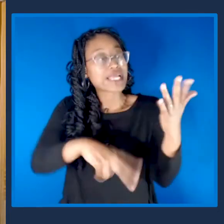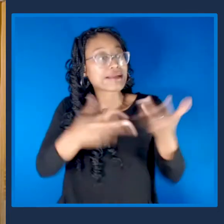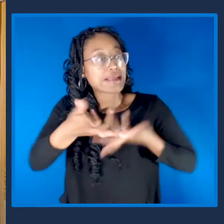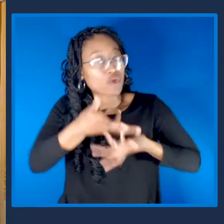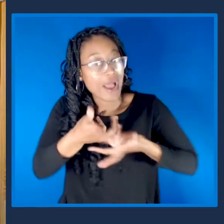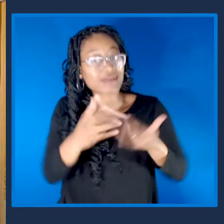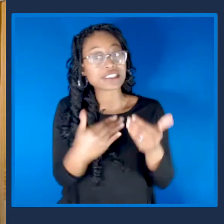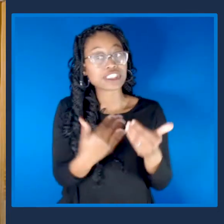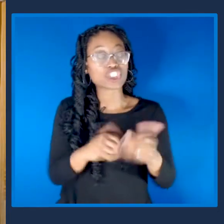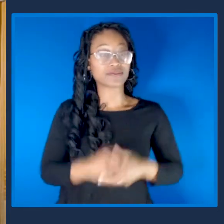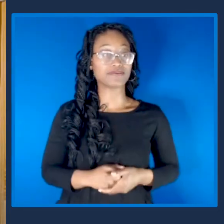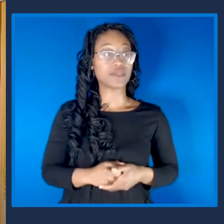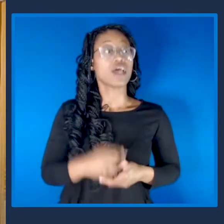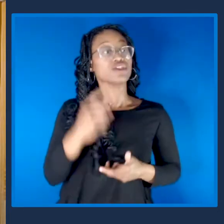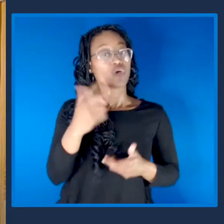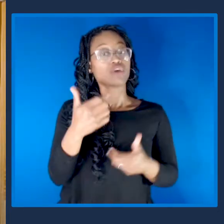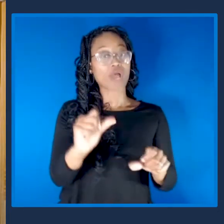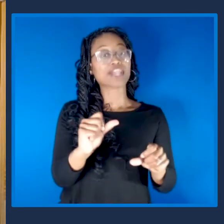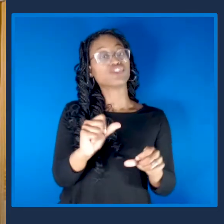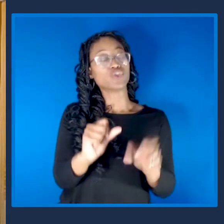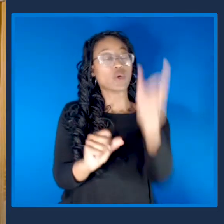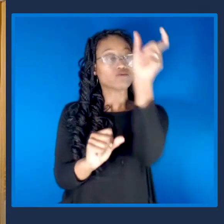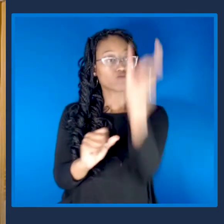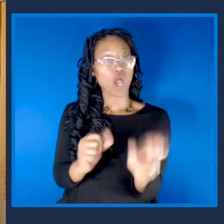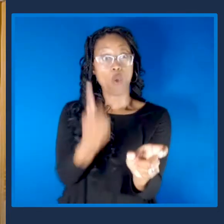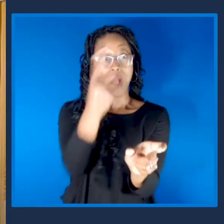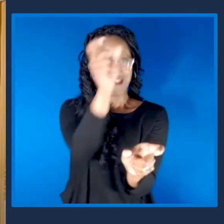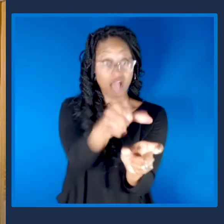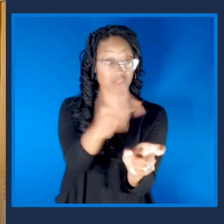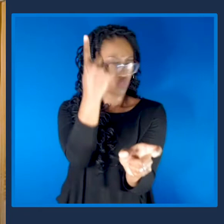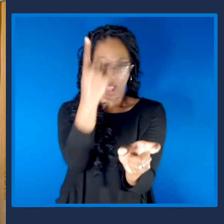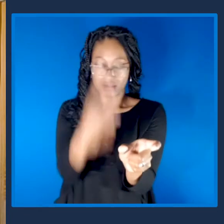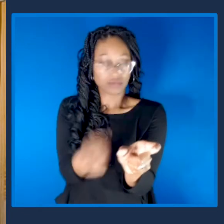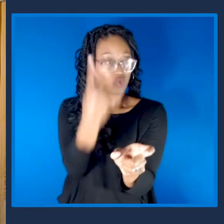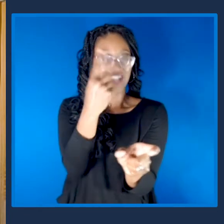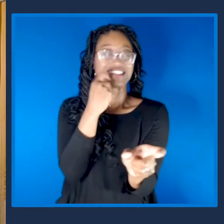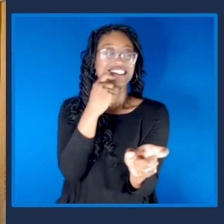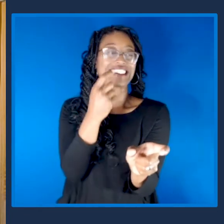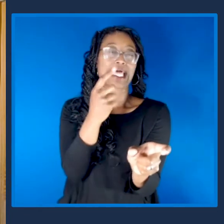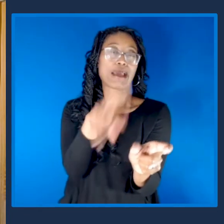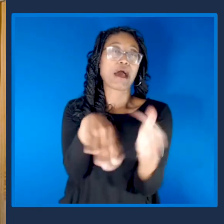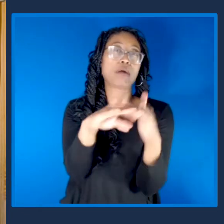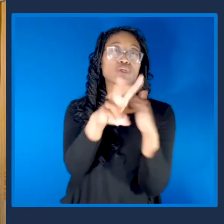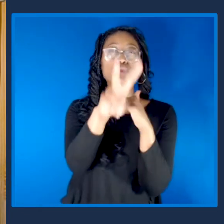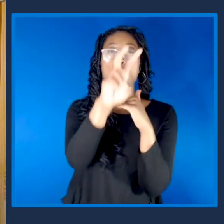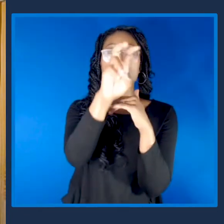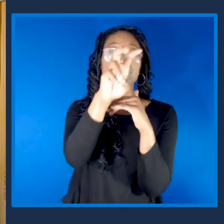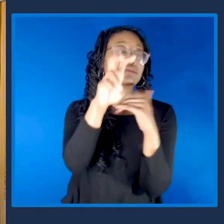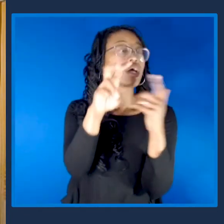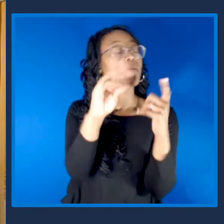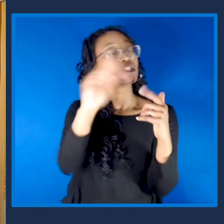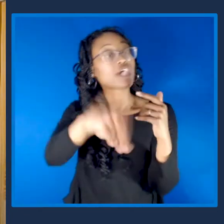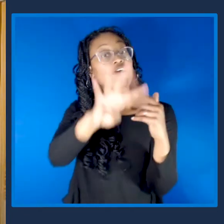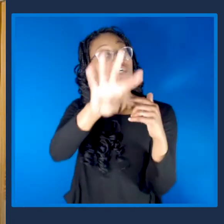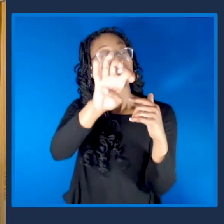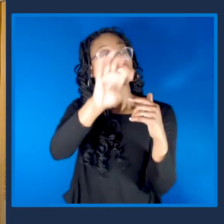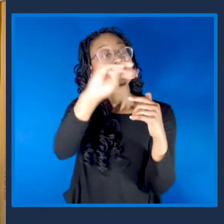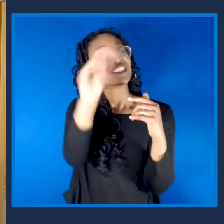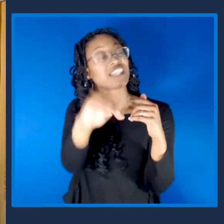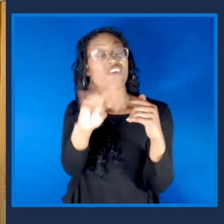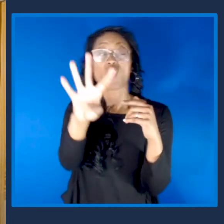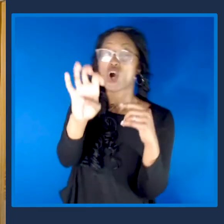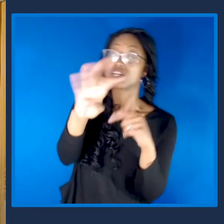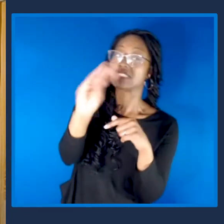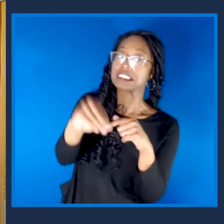reflow the experience to a single column, like up to 200% or 400% is really the